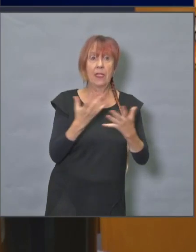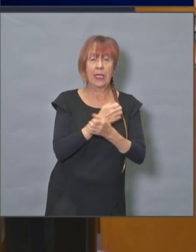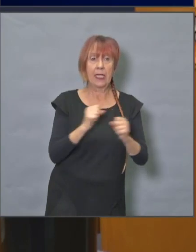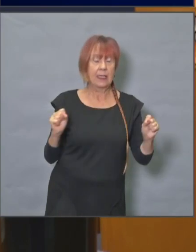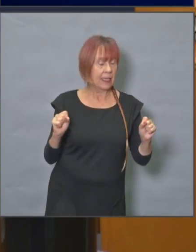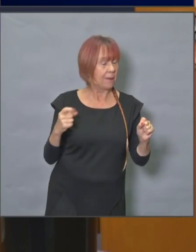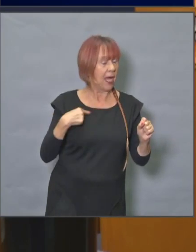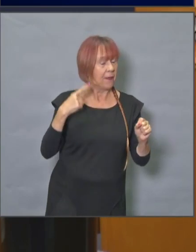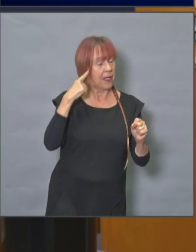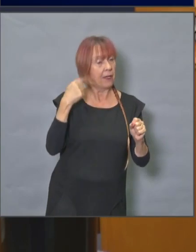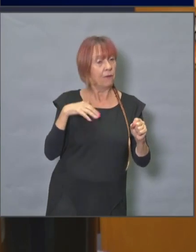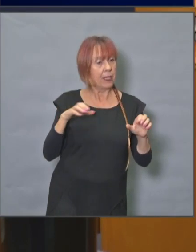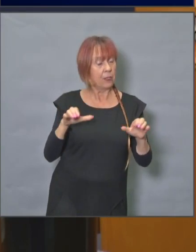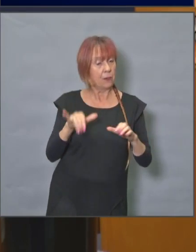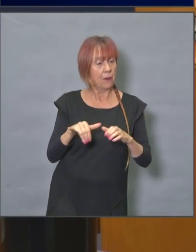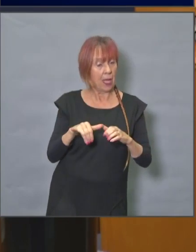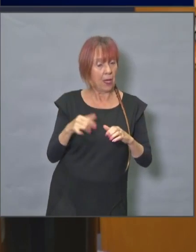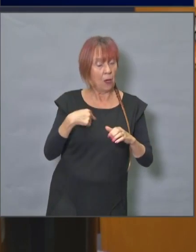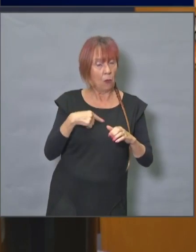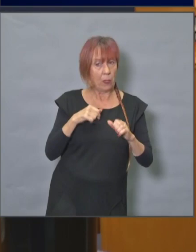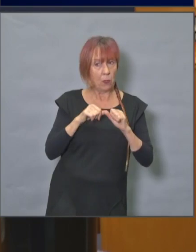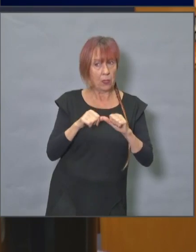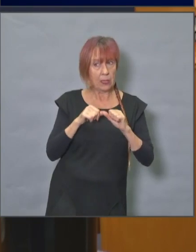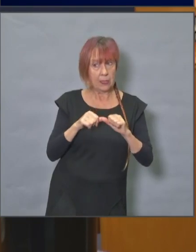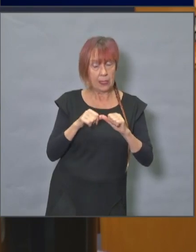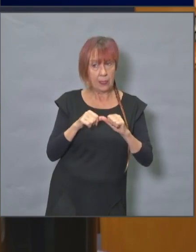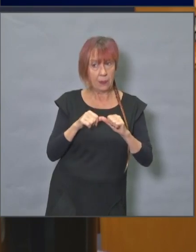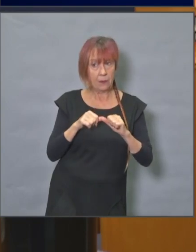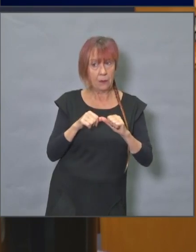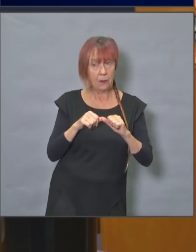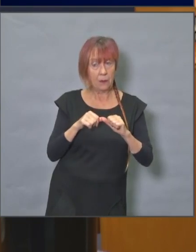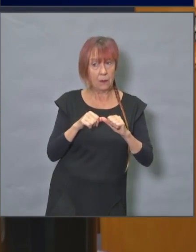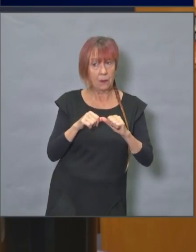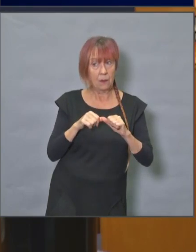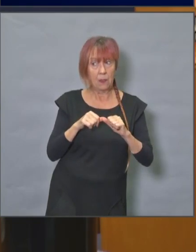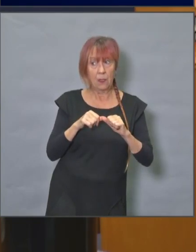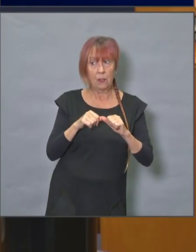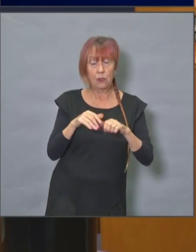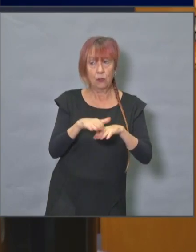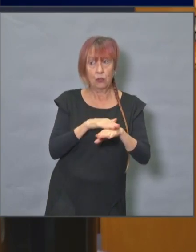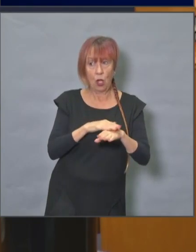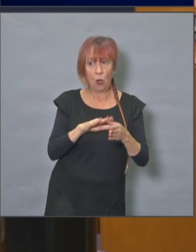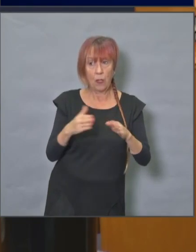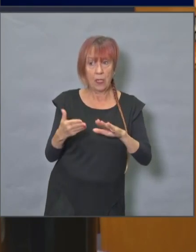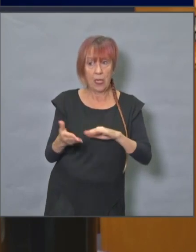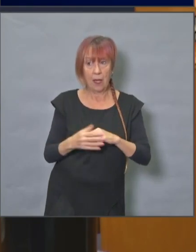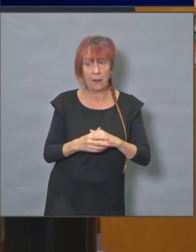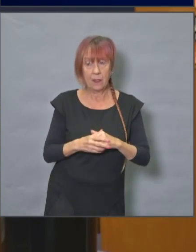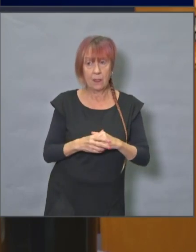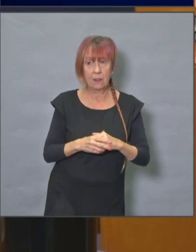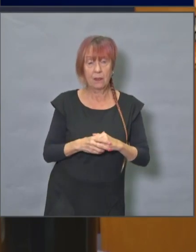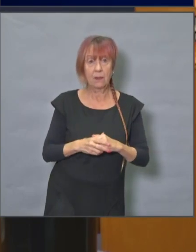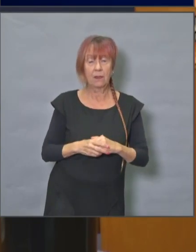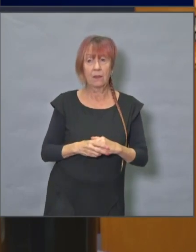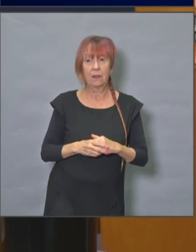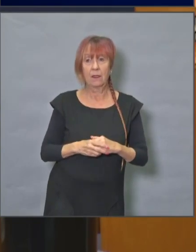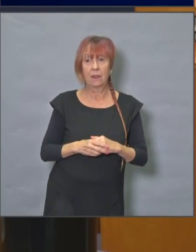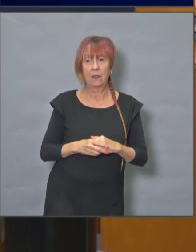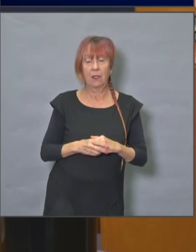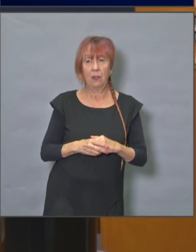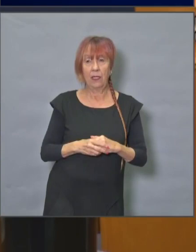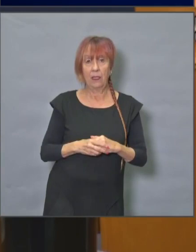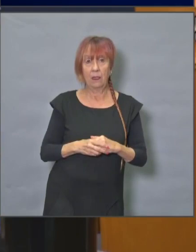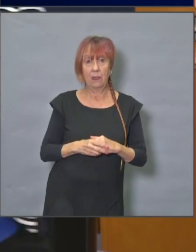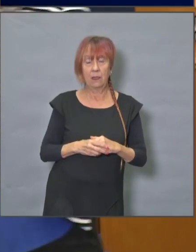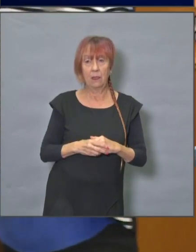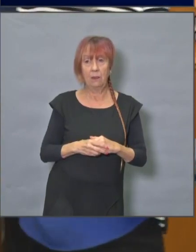if we do that, we'll continue to have success on the reopenings. We'll take the next question.